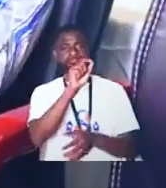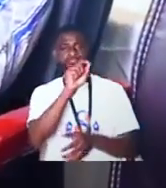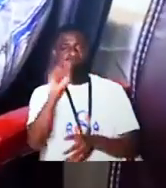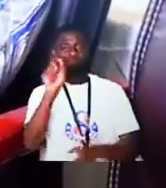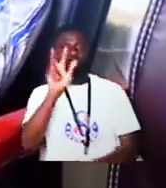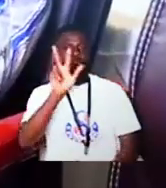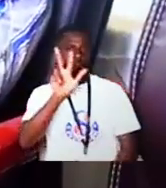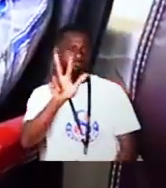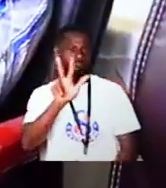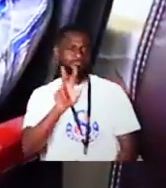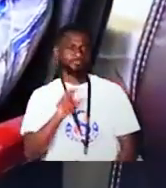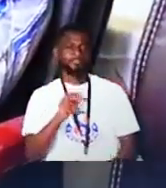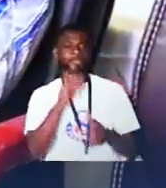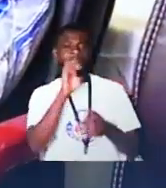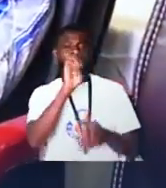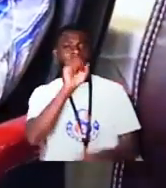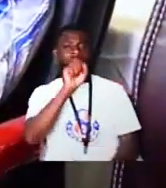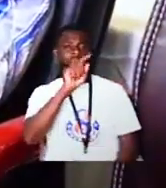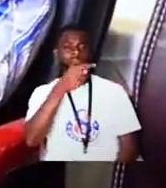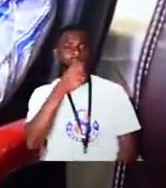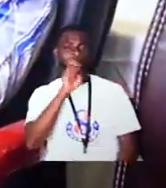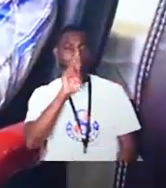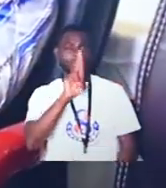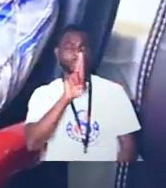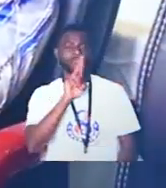Esther chapter 10,